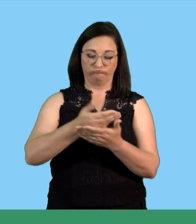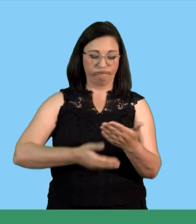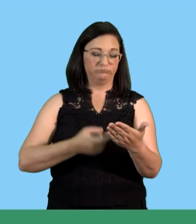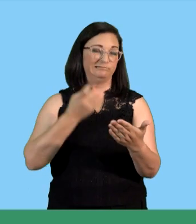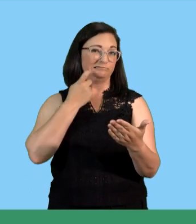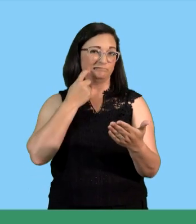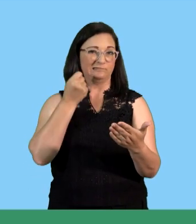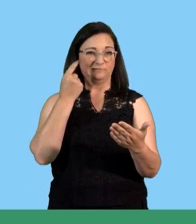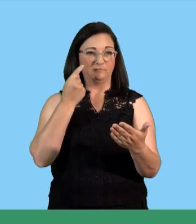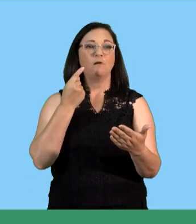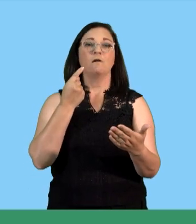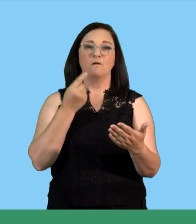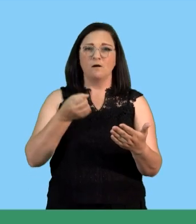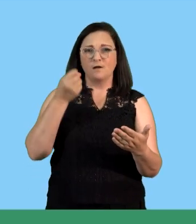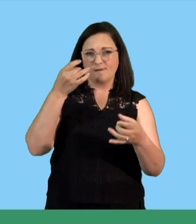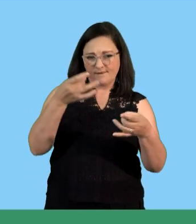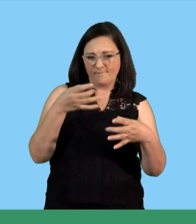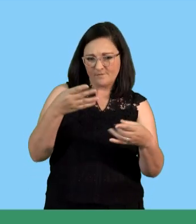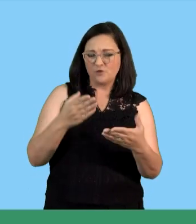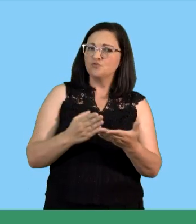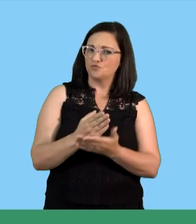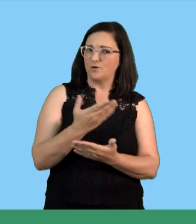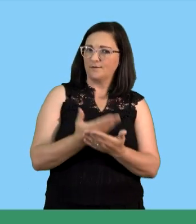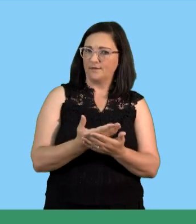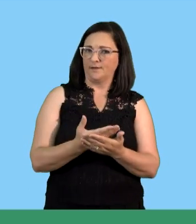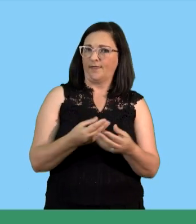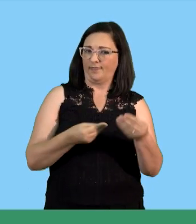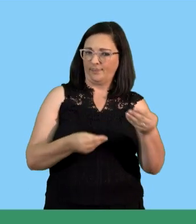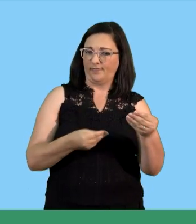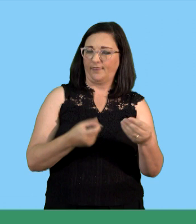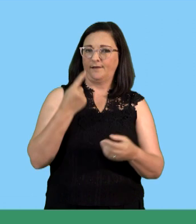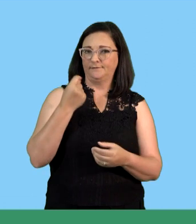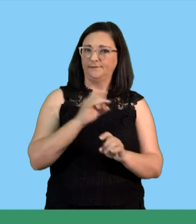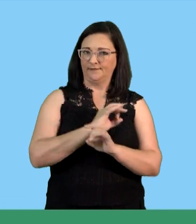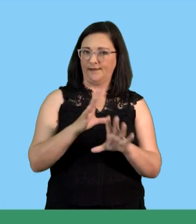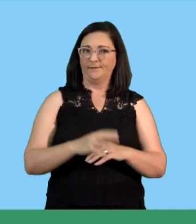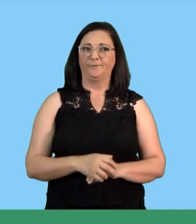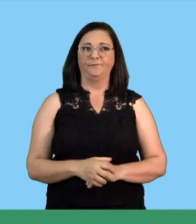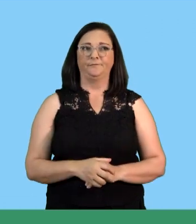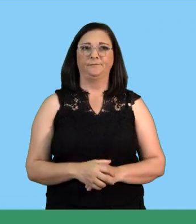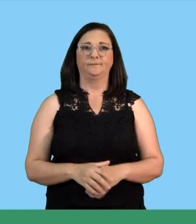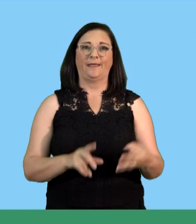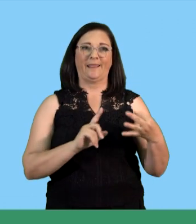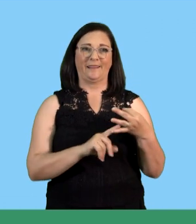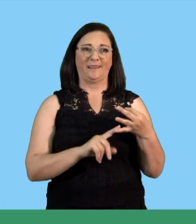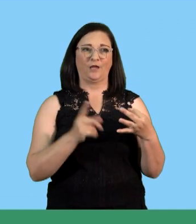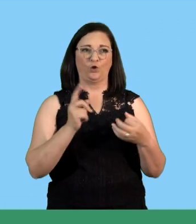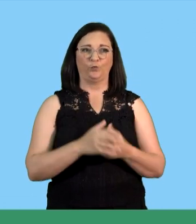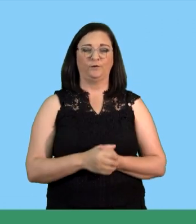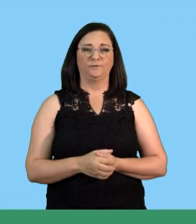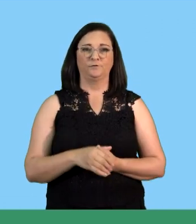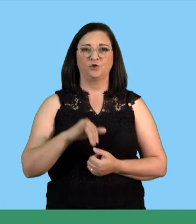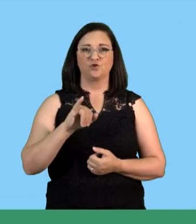say? The right to information about products and the agreement. Thirdly,